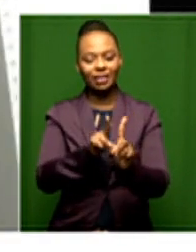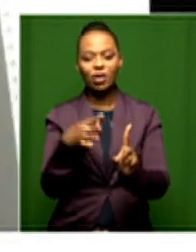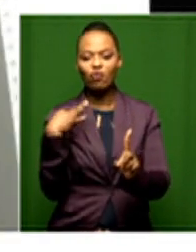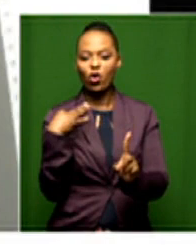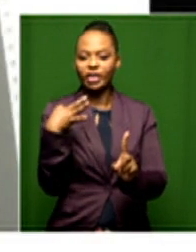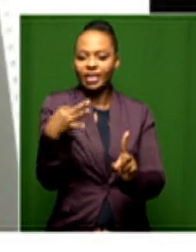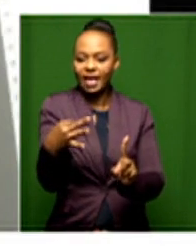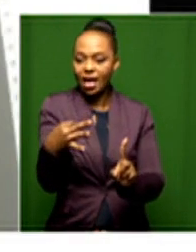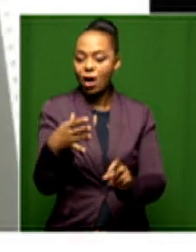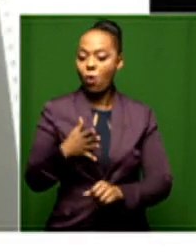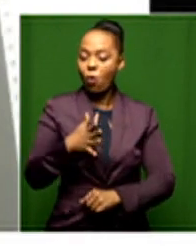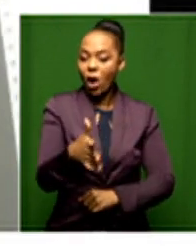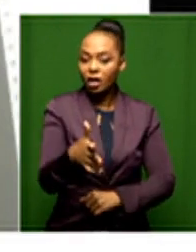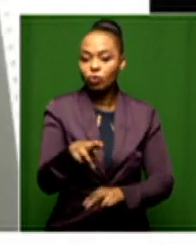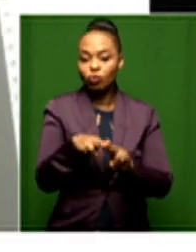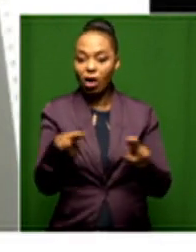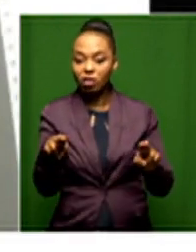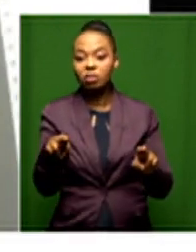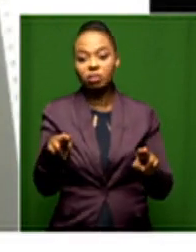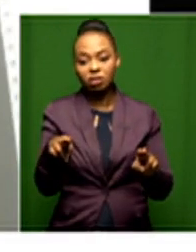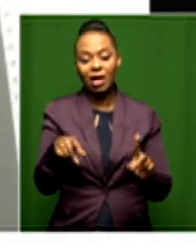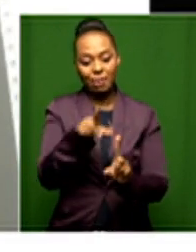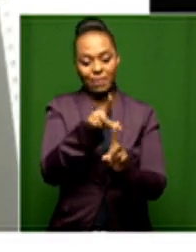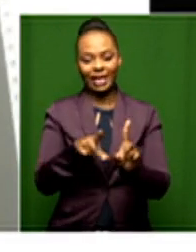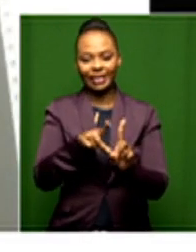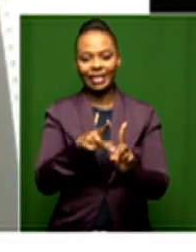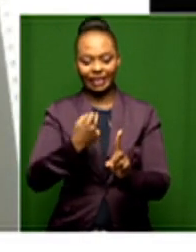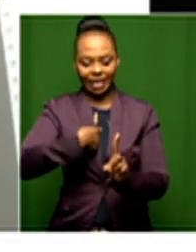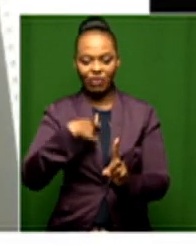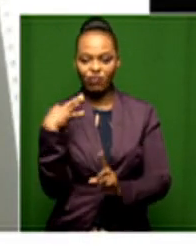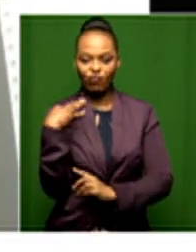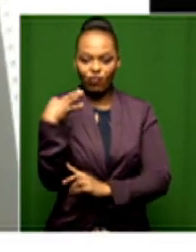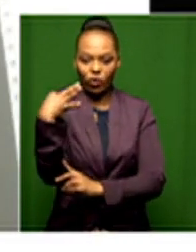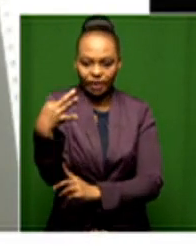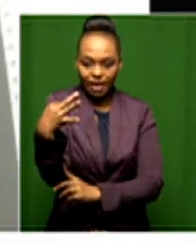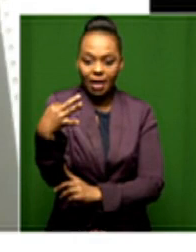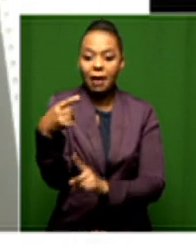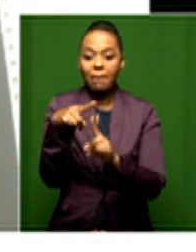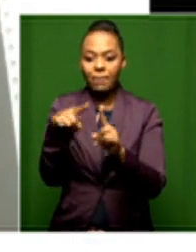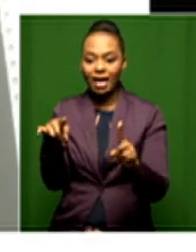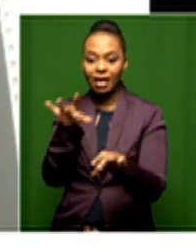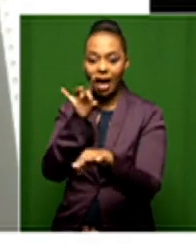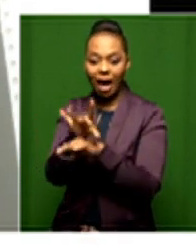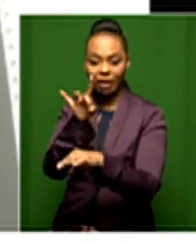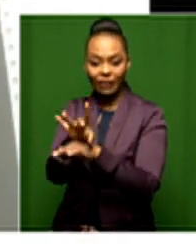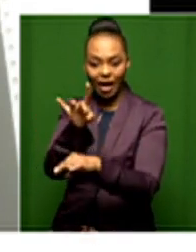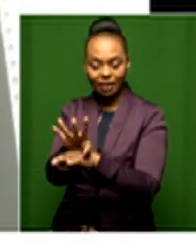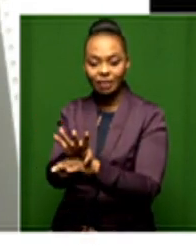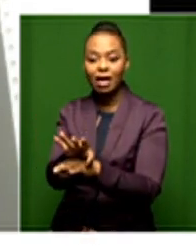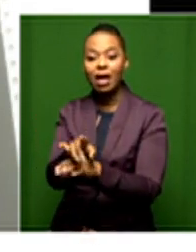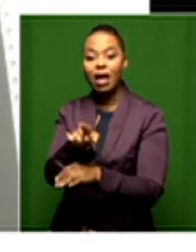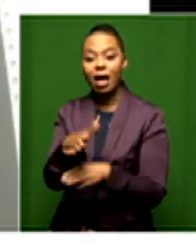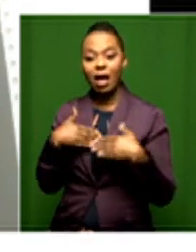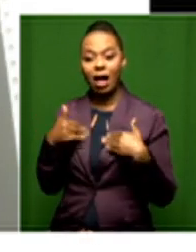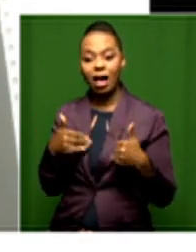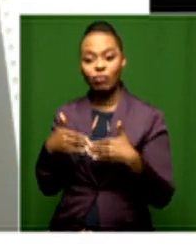So while it is advisable that anybody who is exposed, particularly the frontline